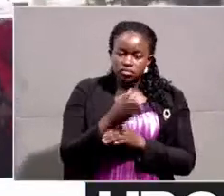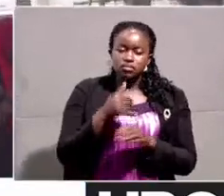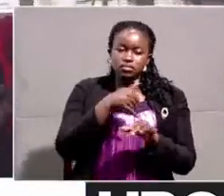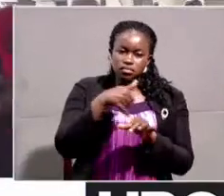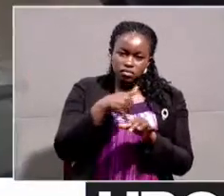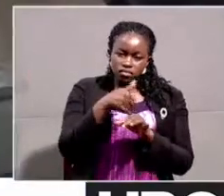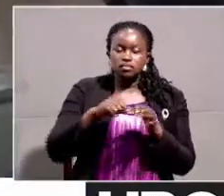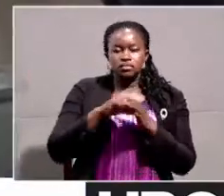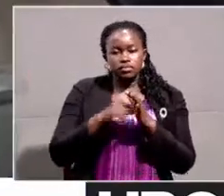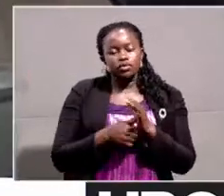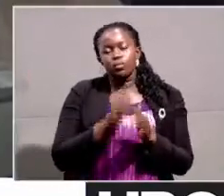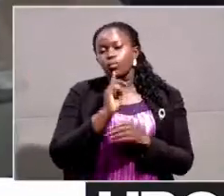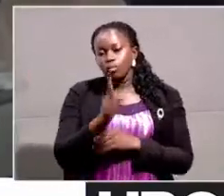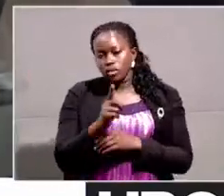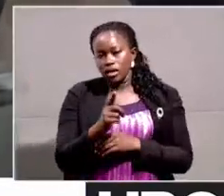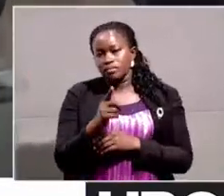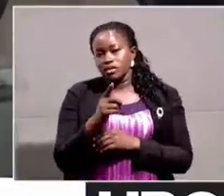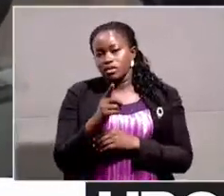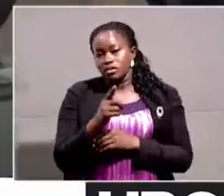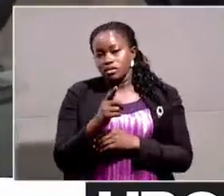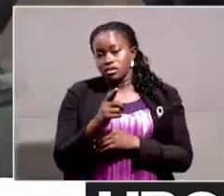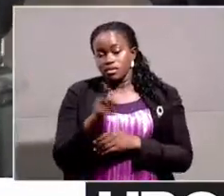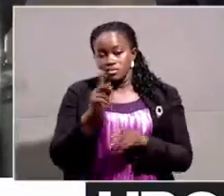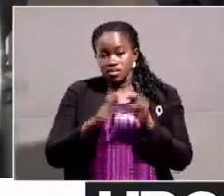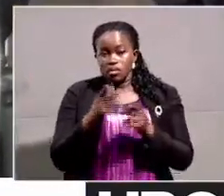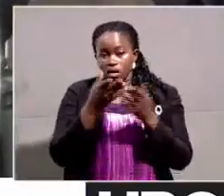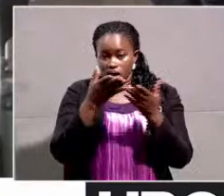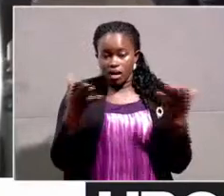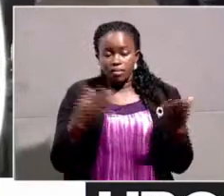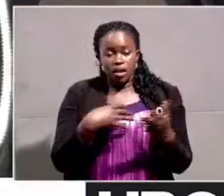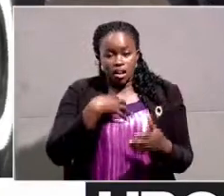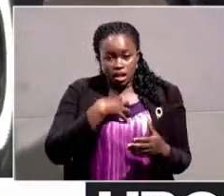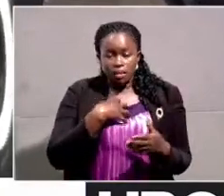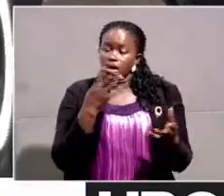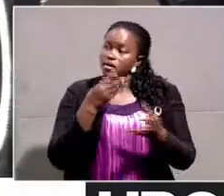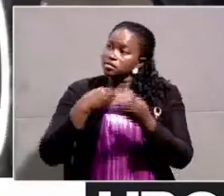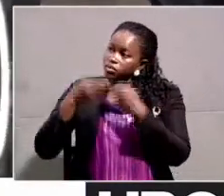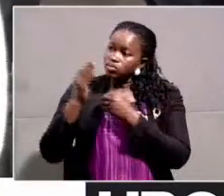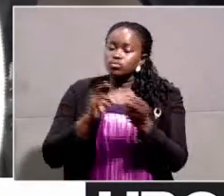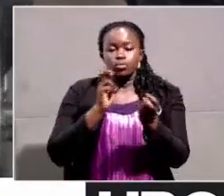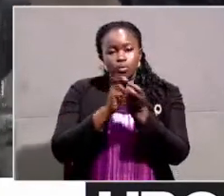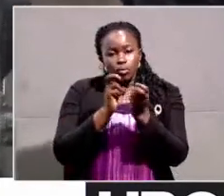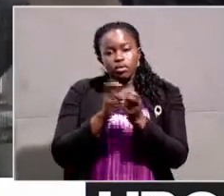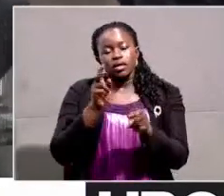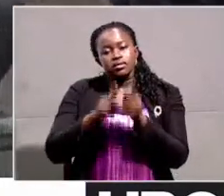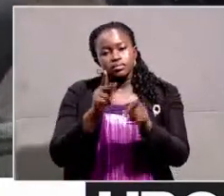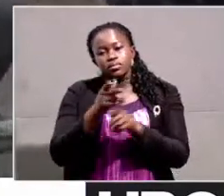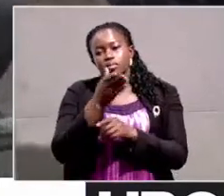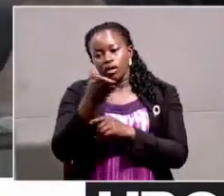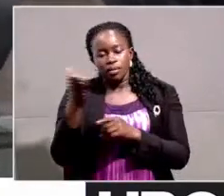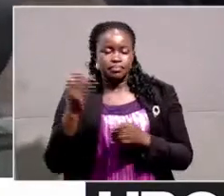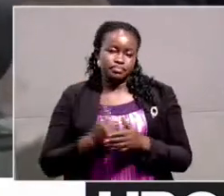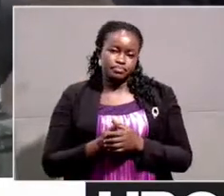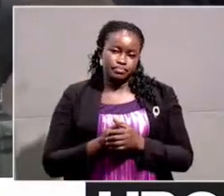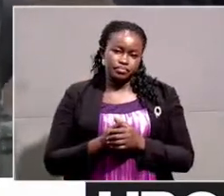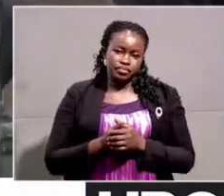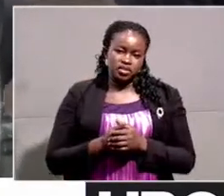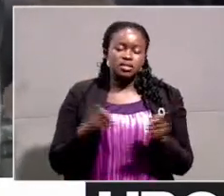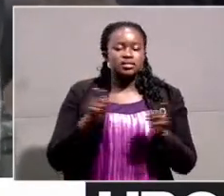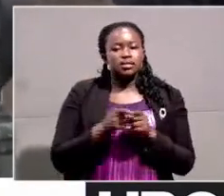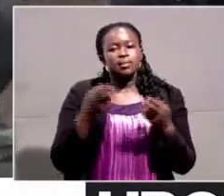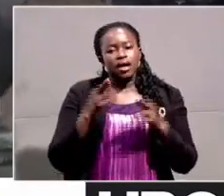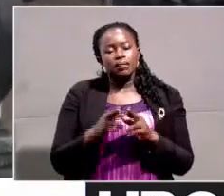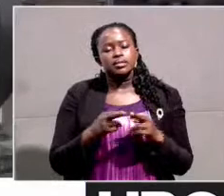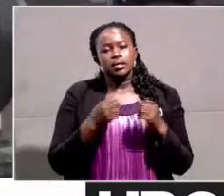directive requiring those in labor export business to conduct a body organ check of their clients. This is due to the